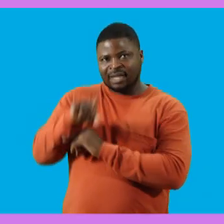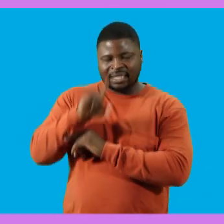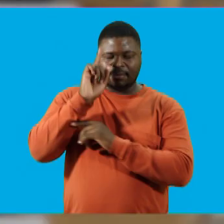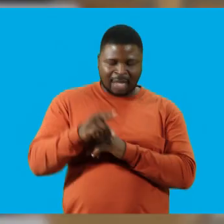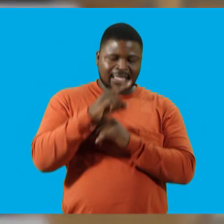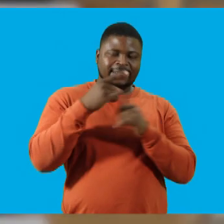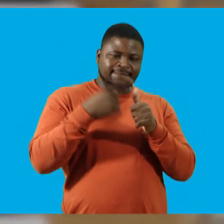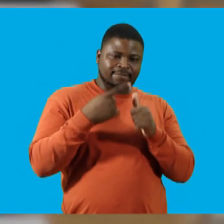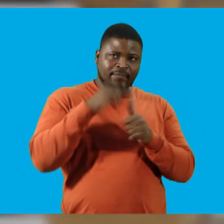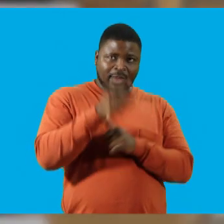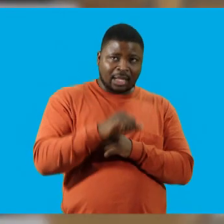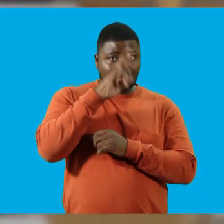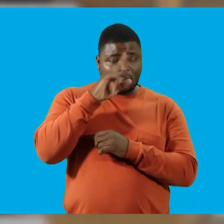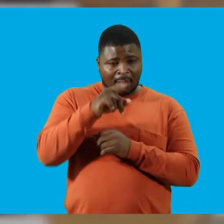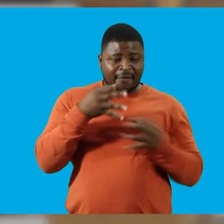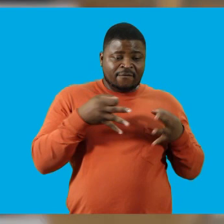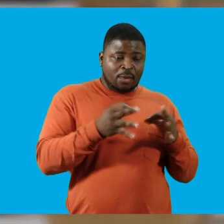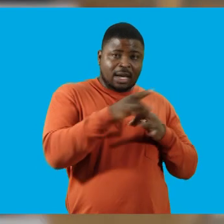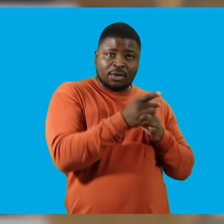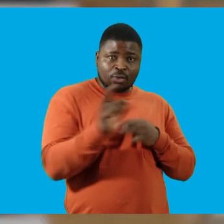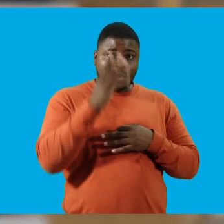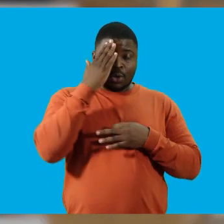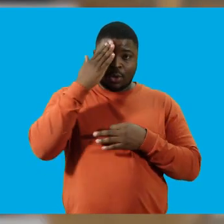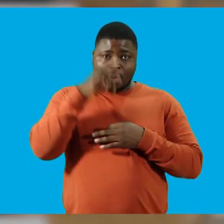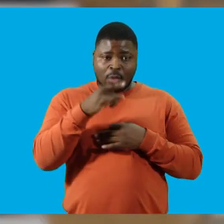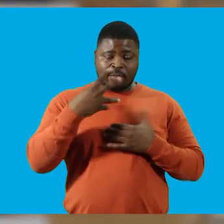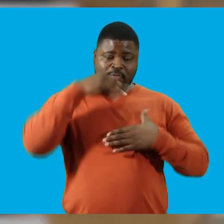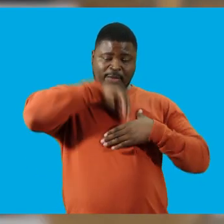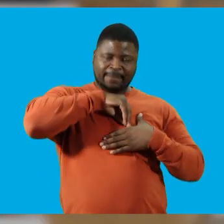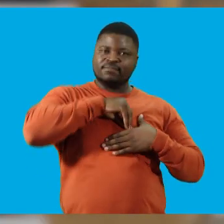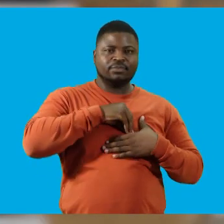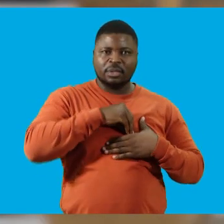by heart. You will get all the formulas that you need.